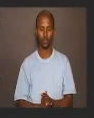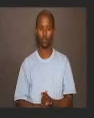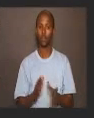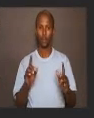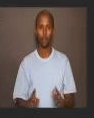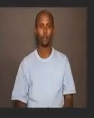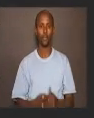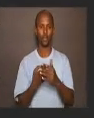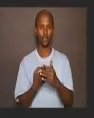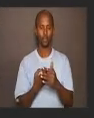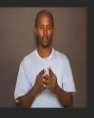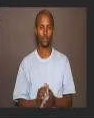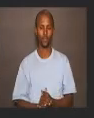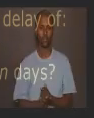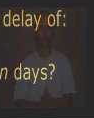Begin.